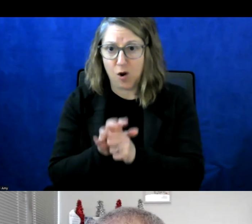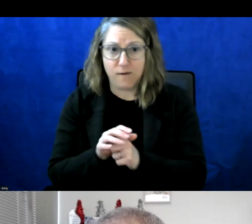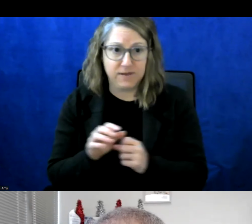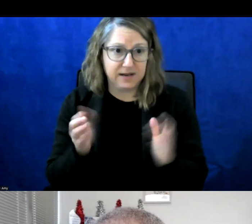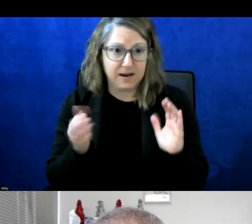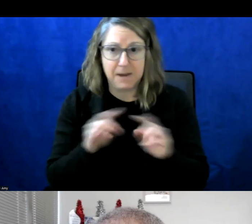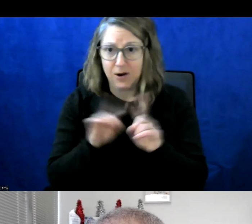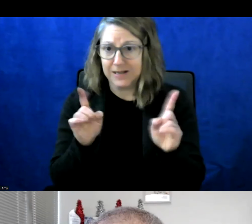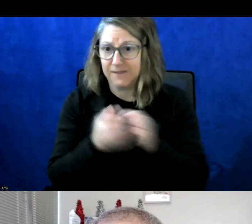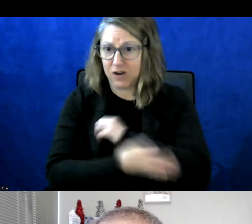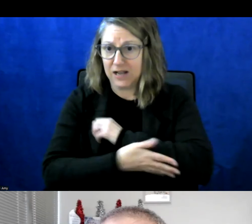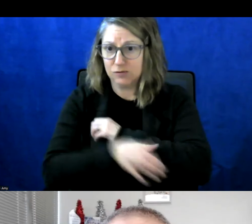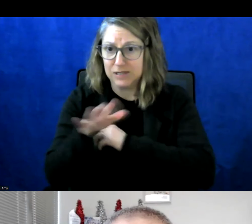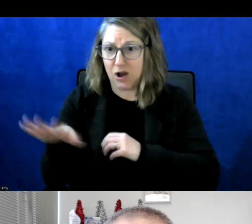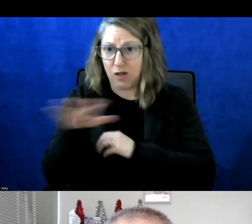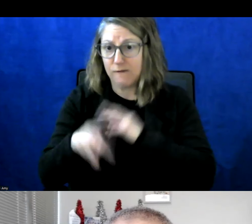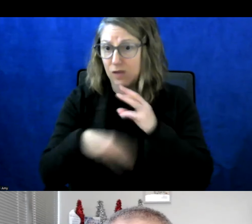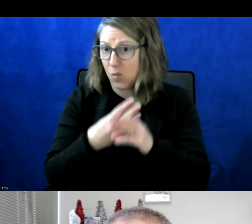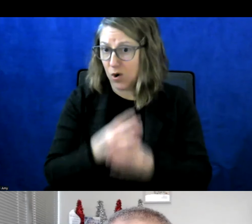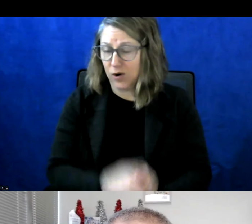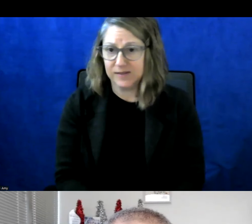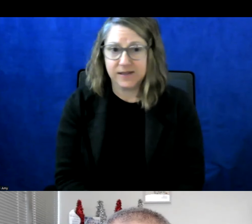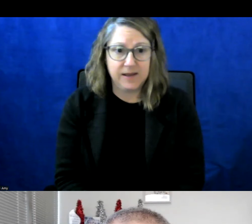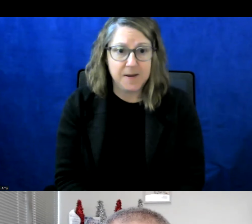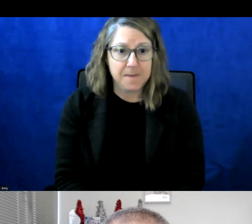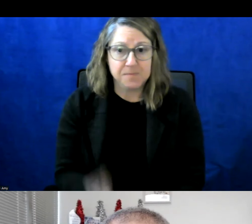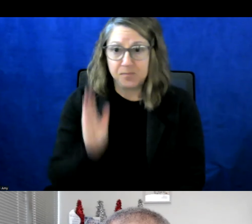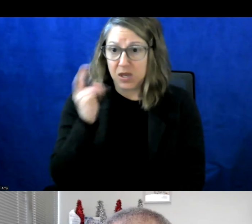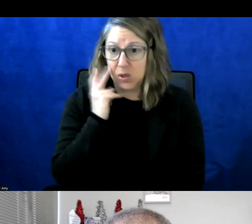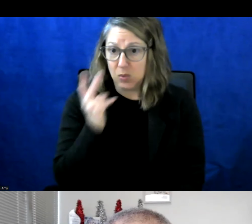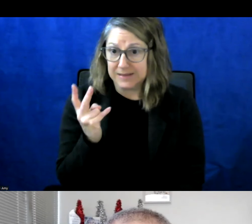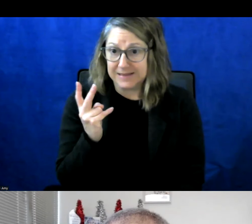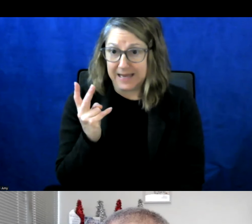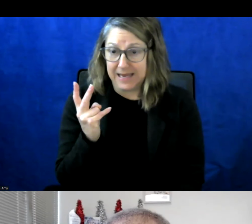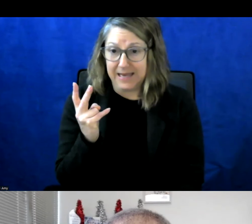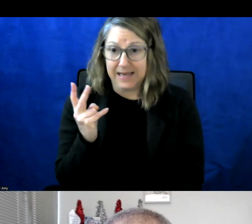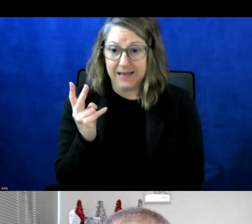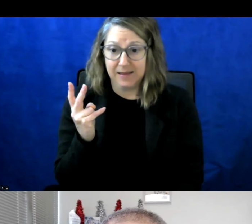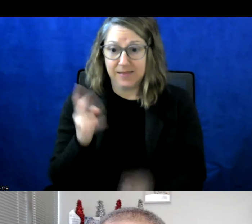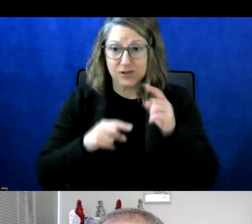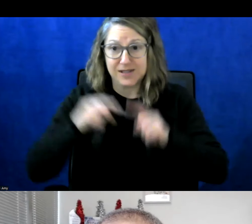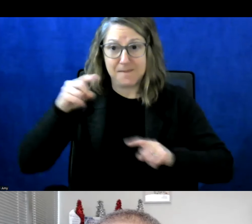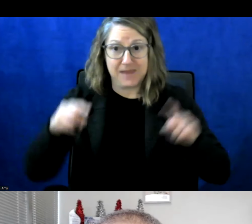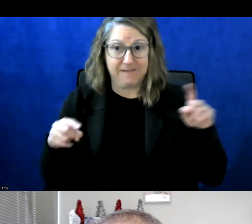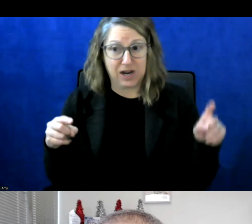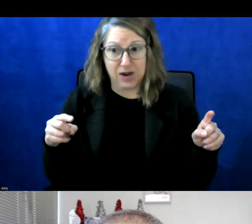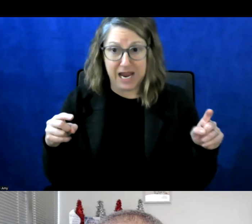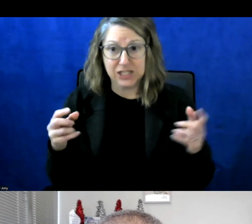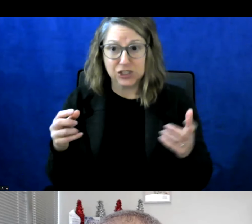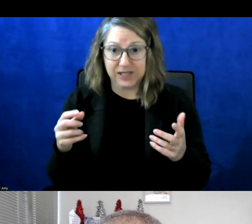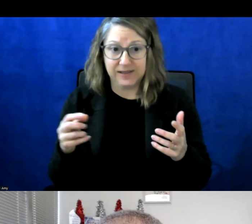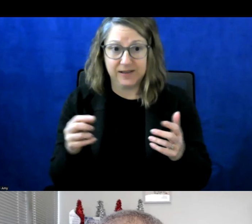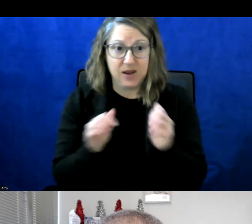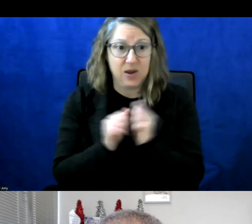the world, okay? And what you will see is that there is a big variability in the